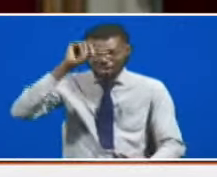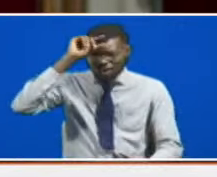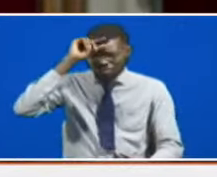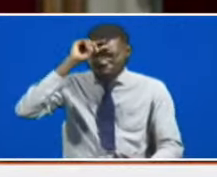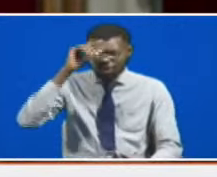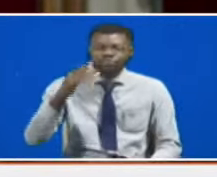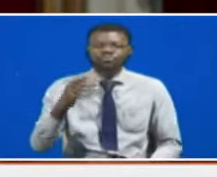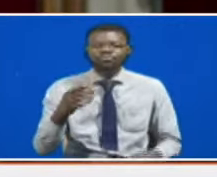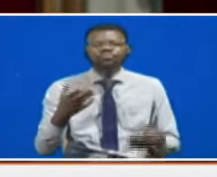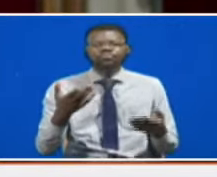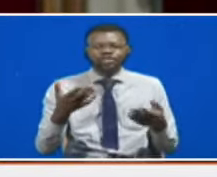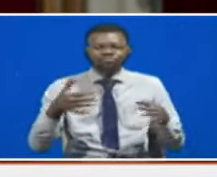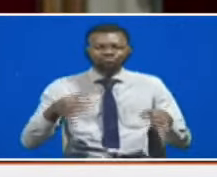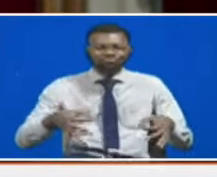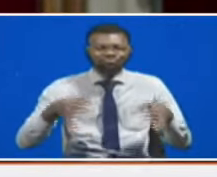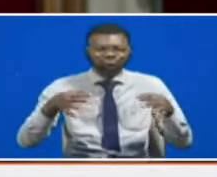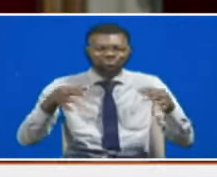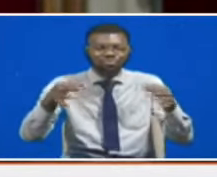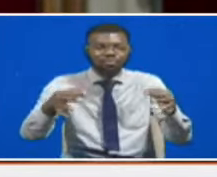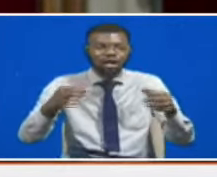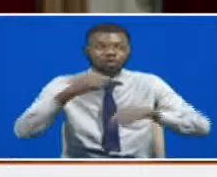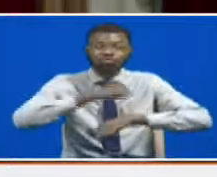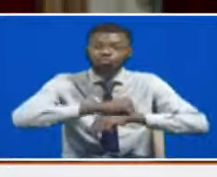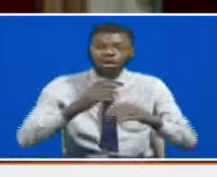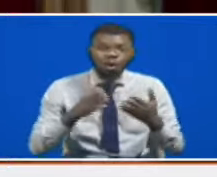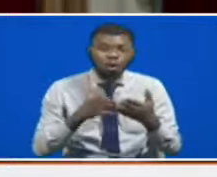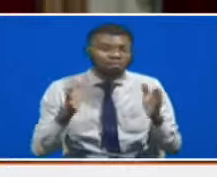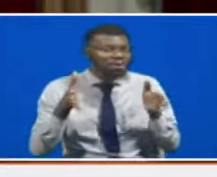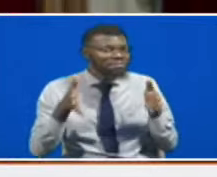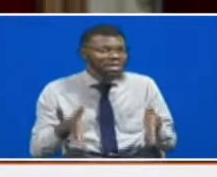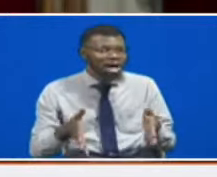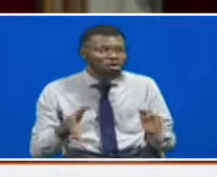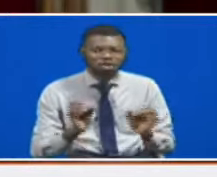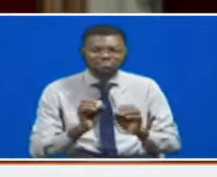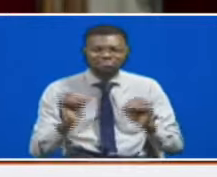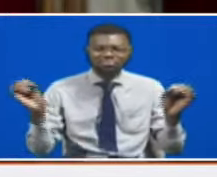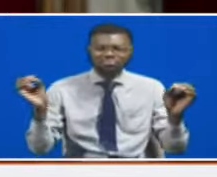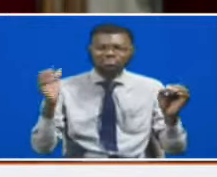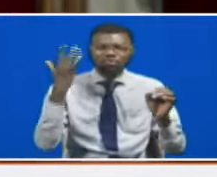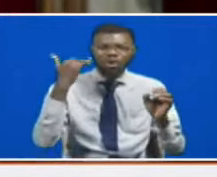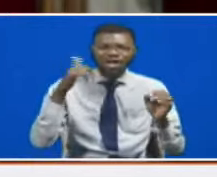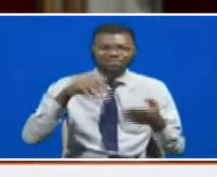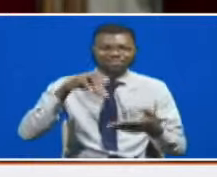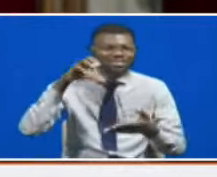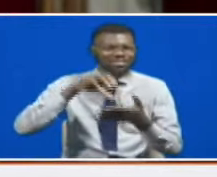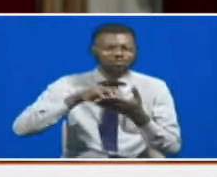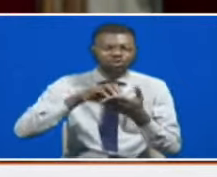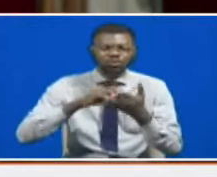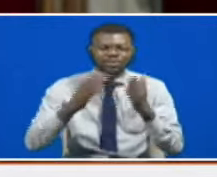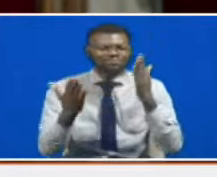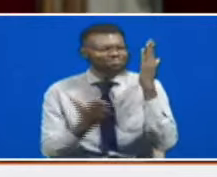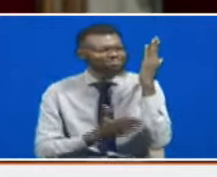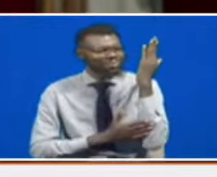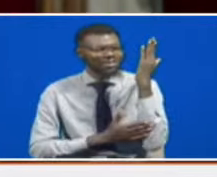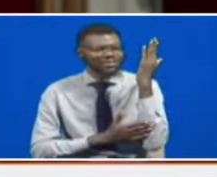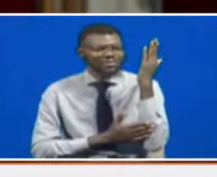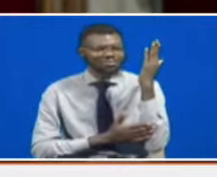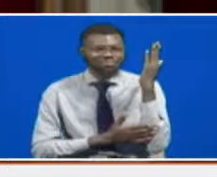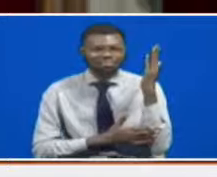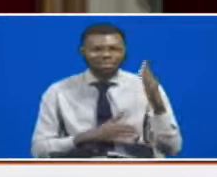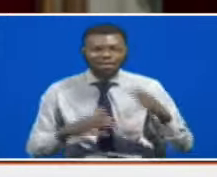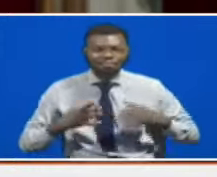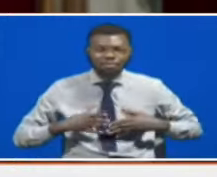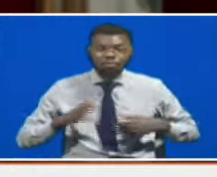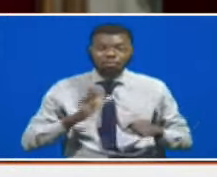have considered postponing the opening of schools, sababu hali iko mbaya sana. Wengi ambao